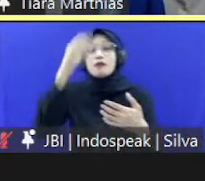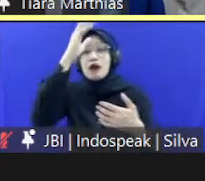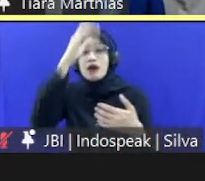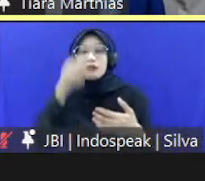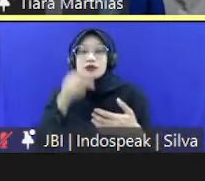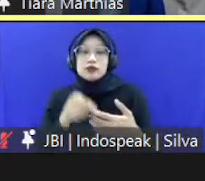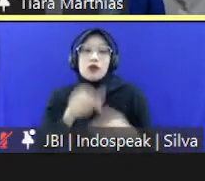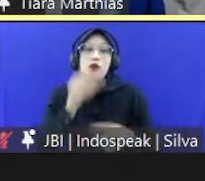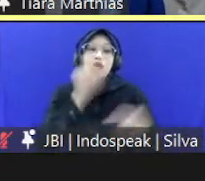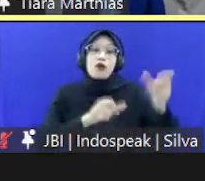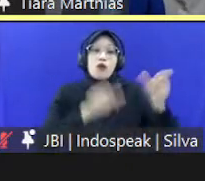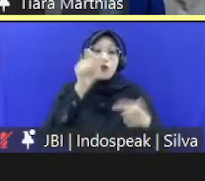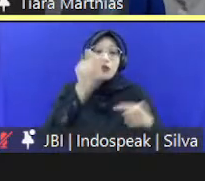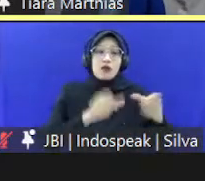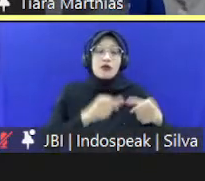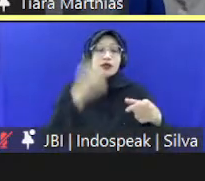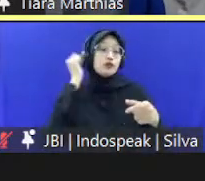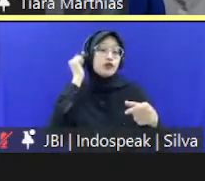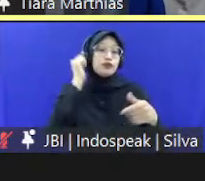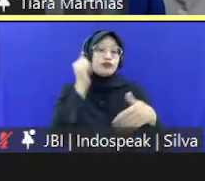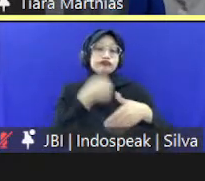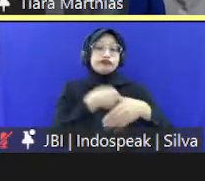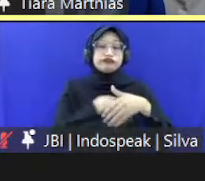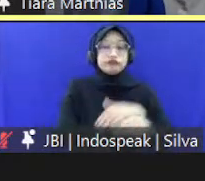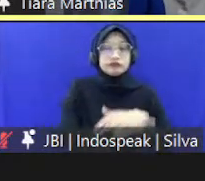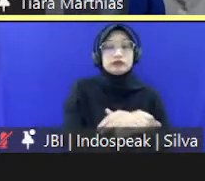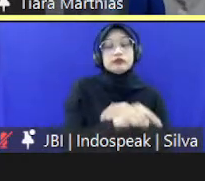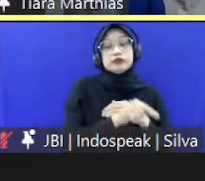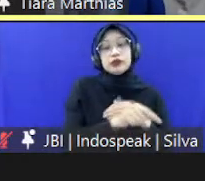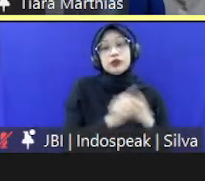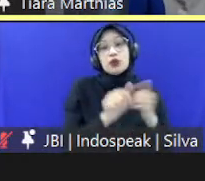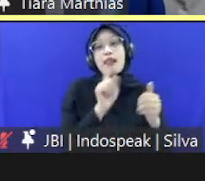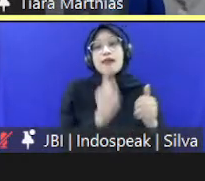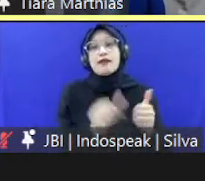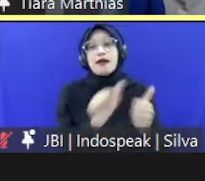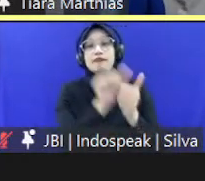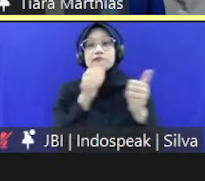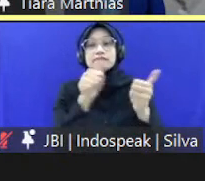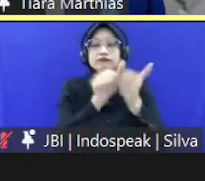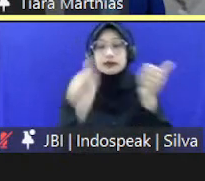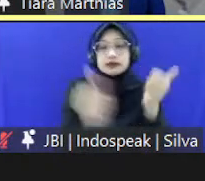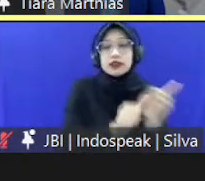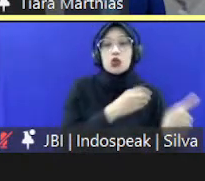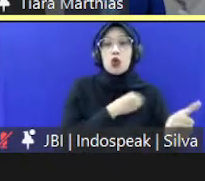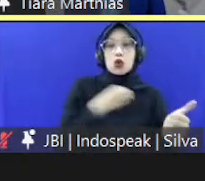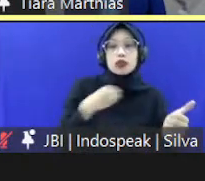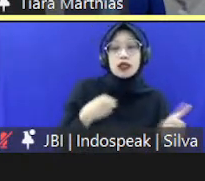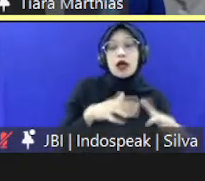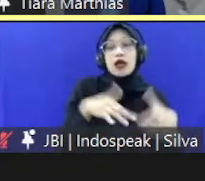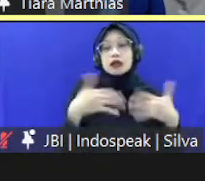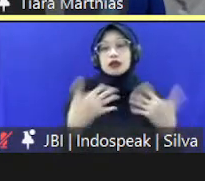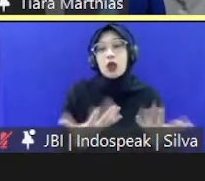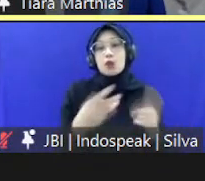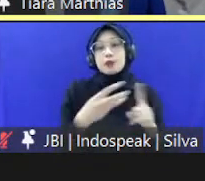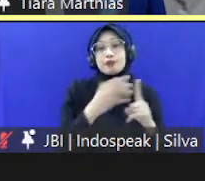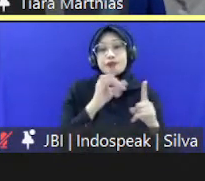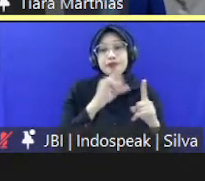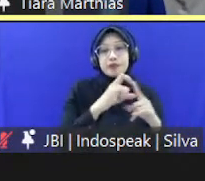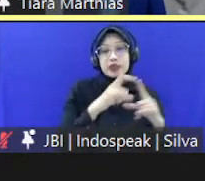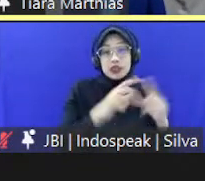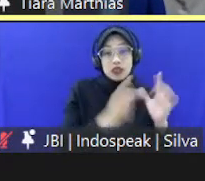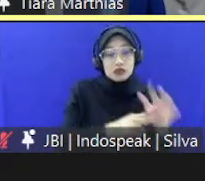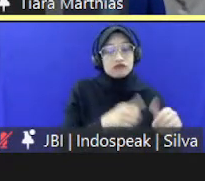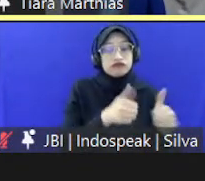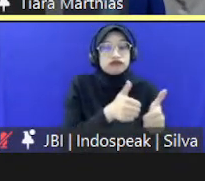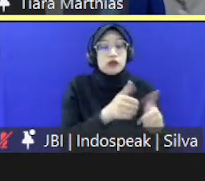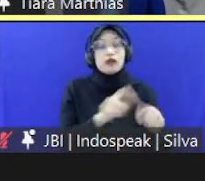than 50% of them were actually assisted by either doctor or midwife or OBGYN. And